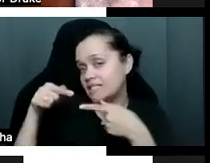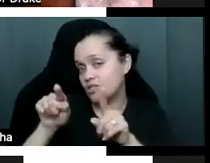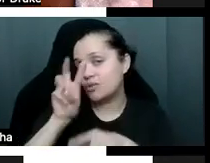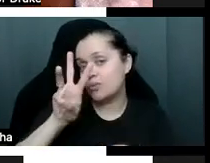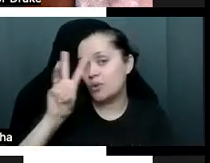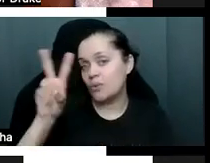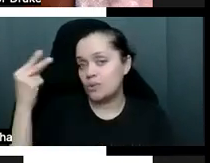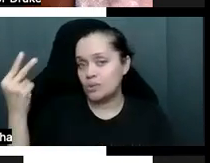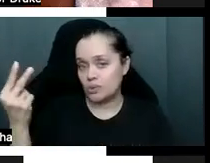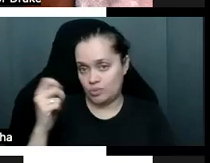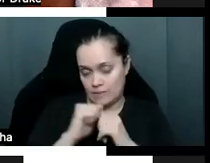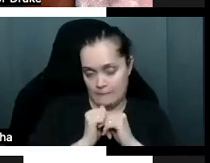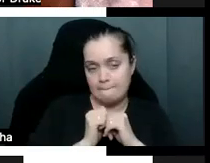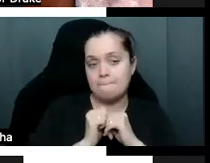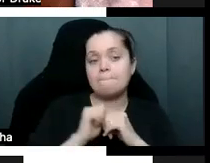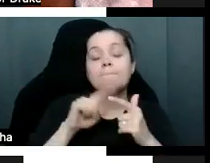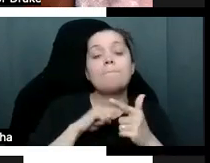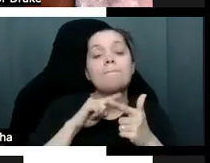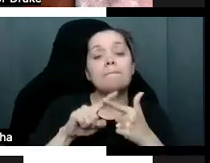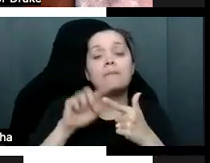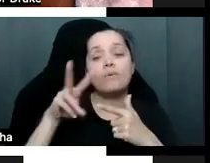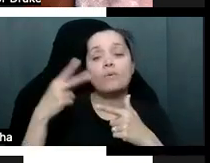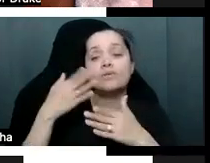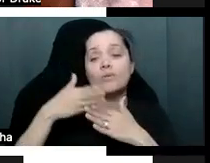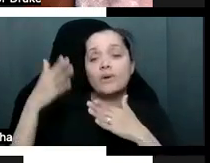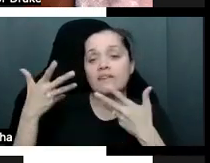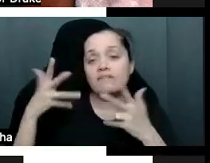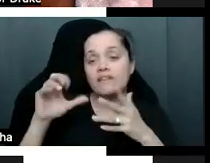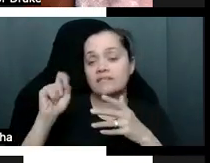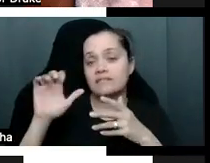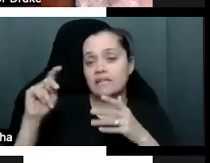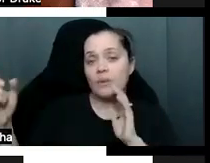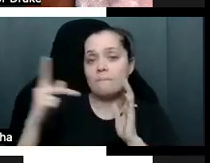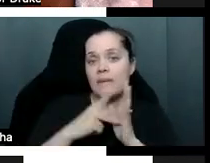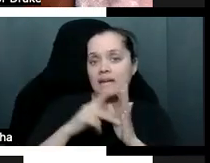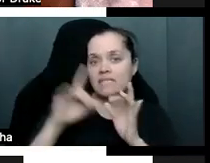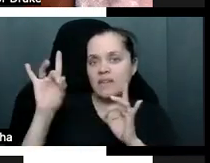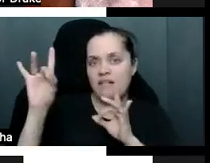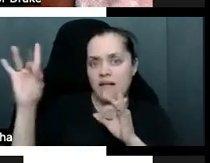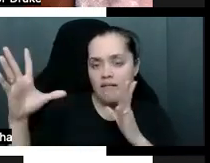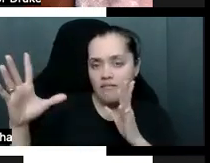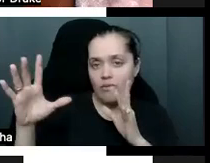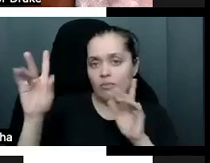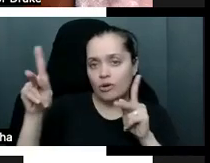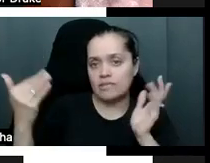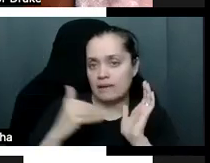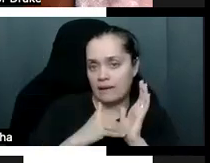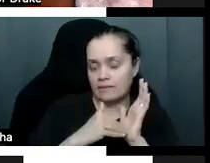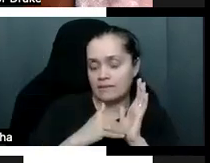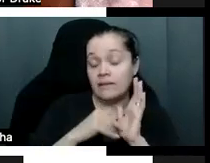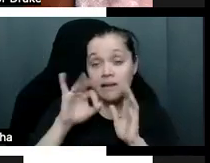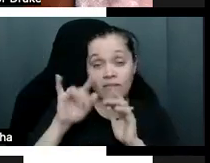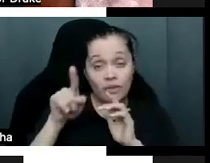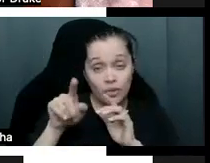II. Then World War II ended and Stalin went back to being very vicious. If you were in